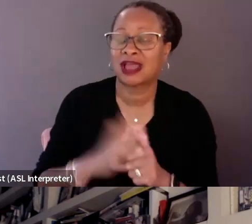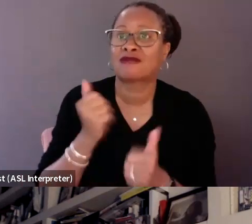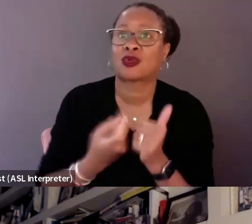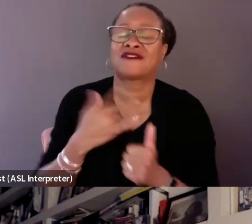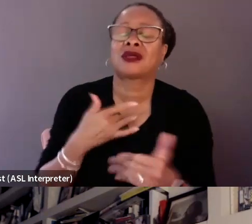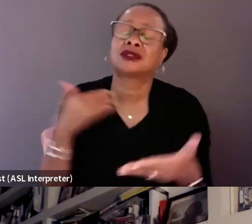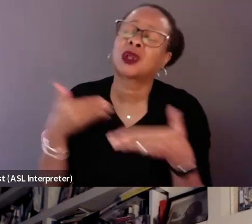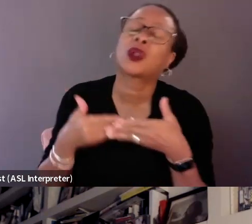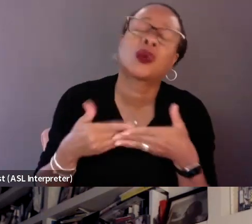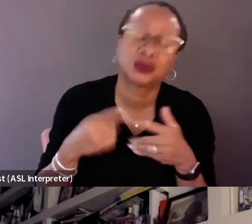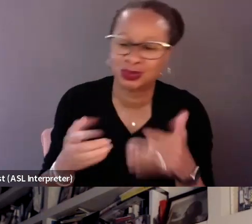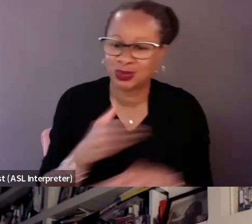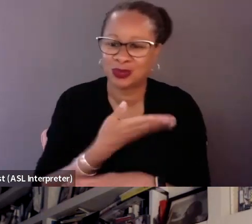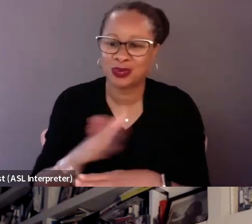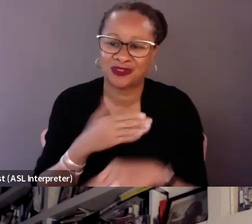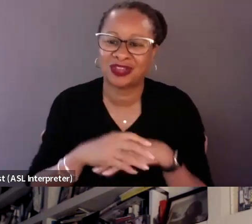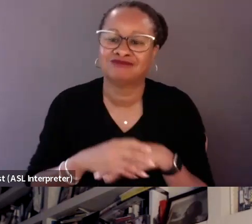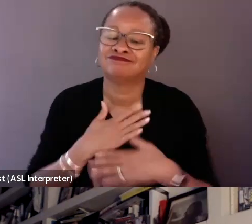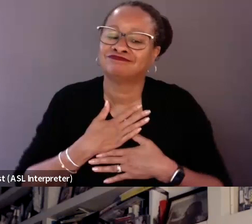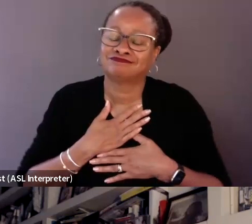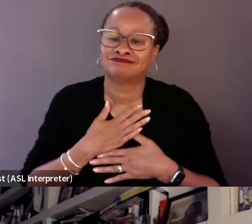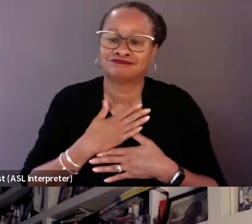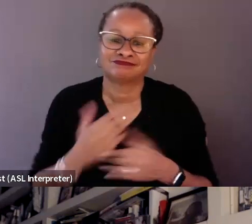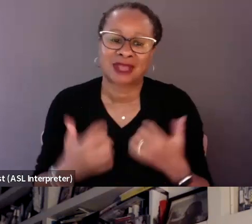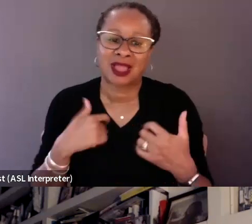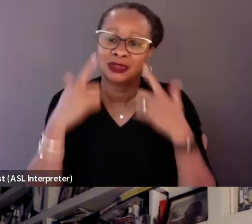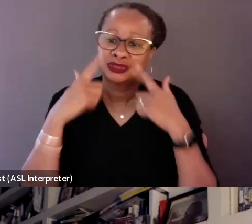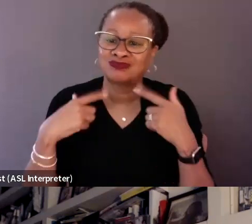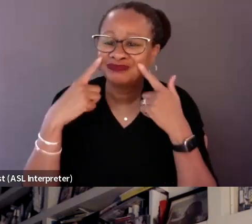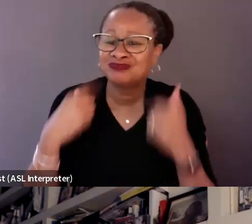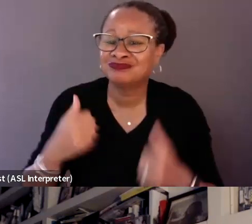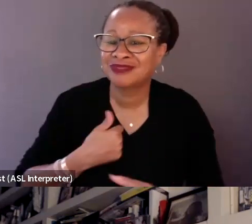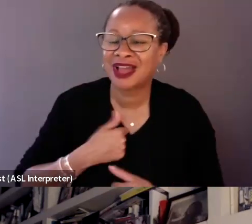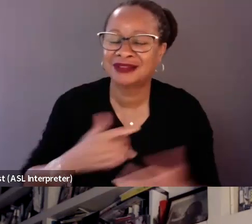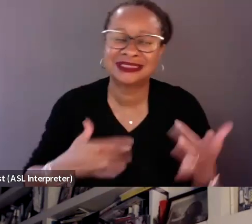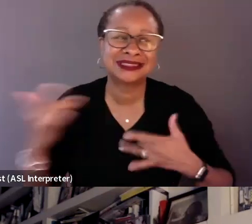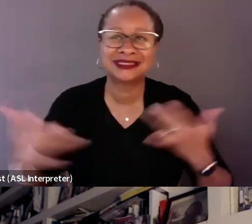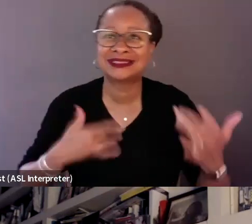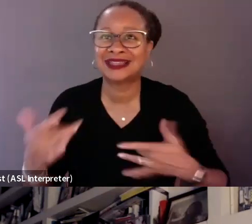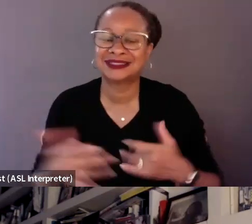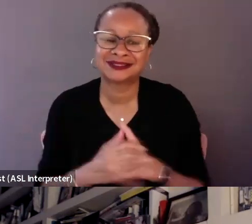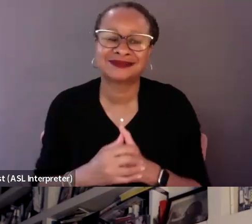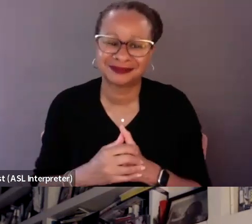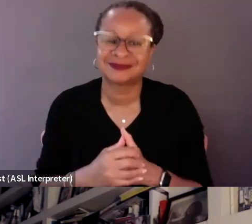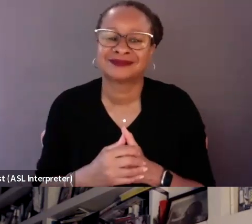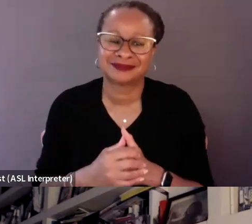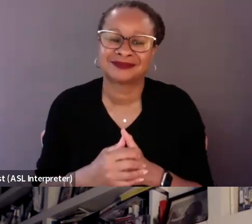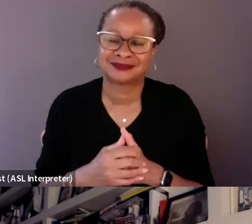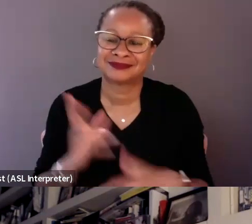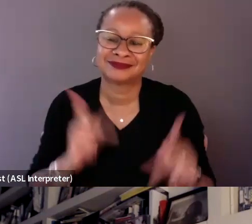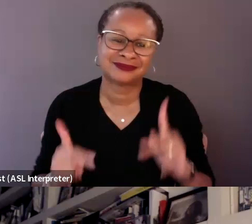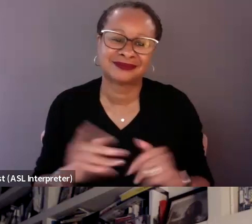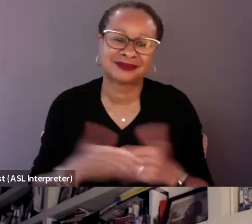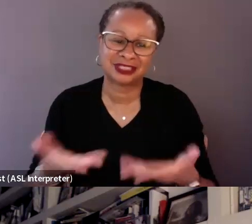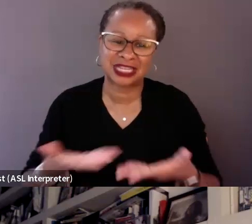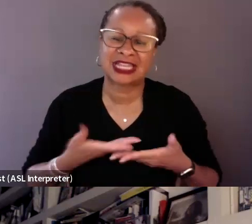to the movie. And I was crying. I was so excited there. And people give